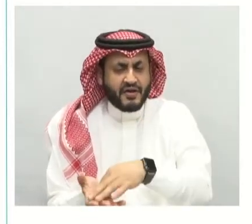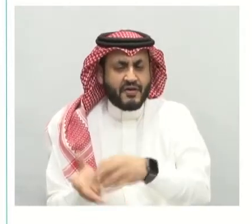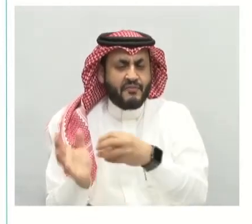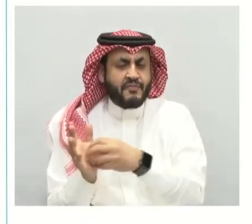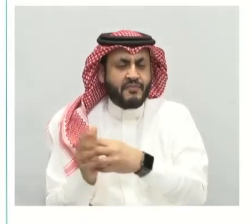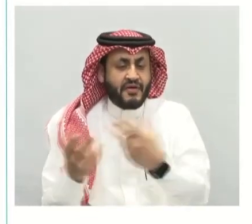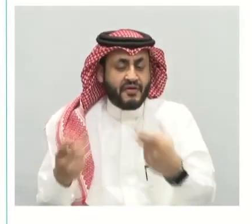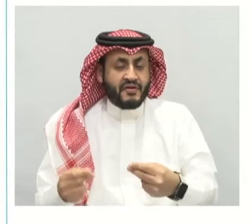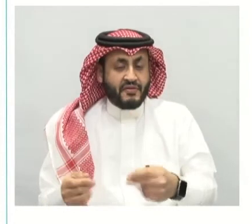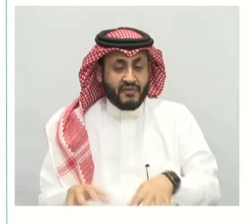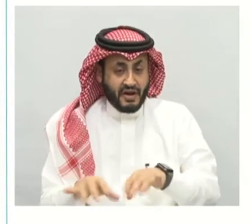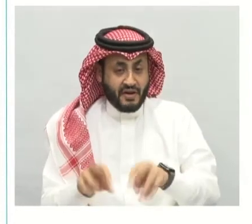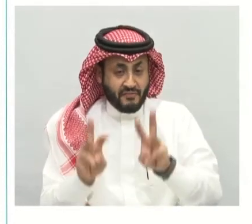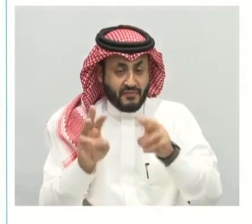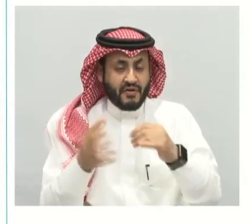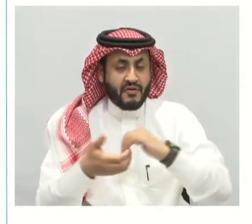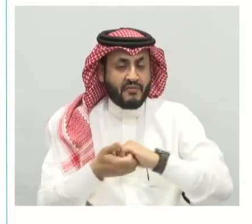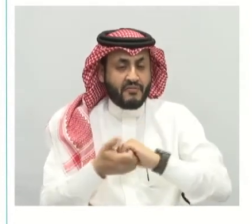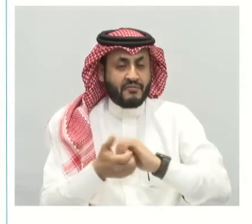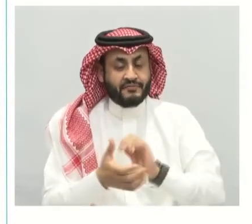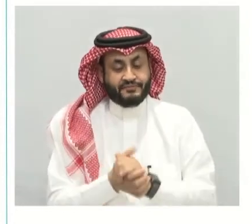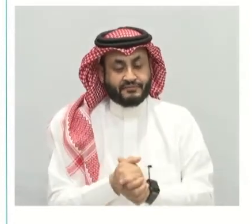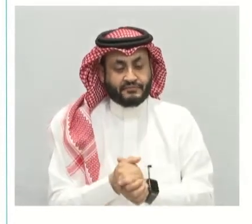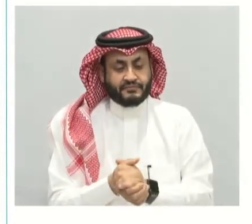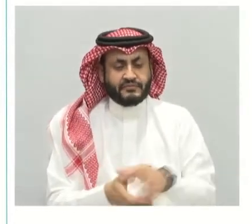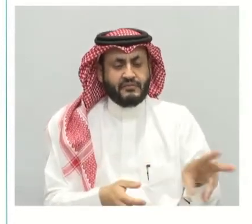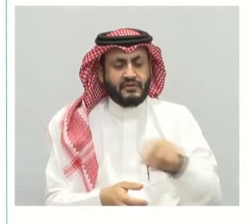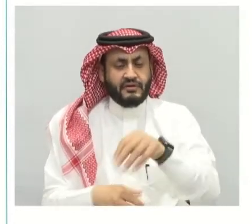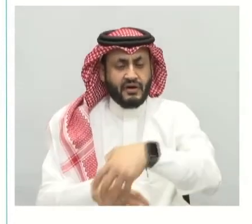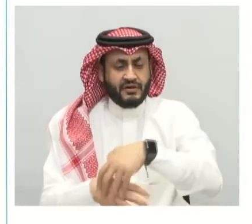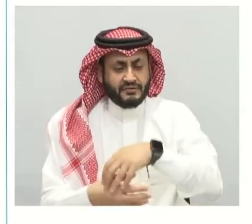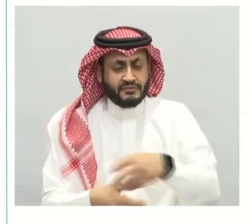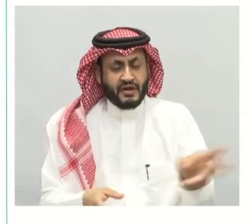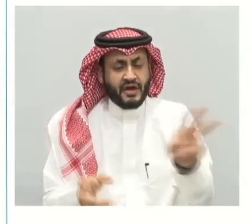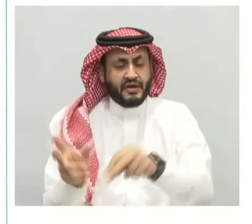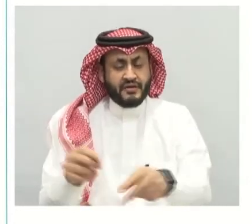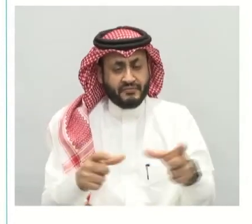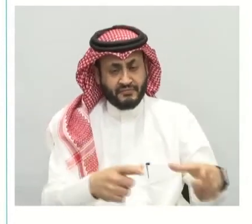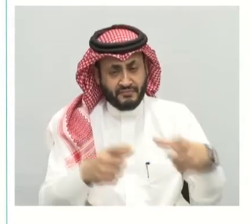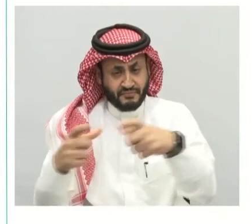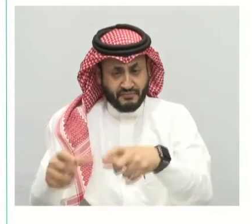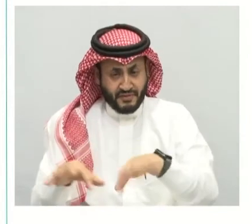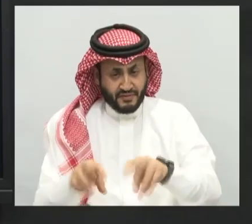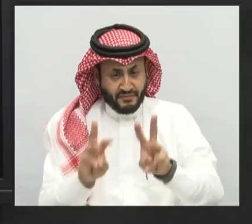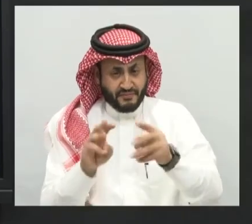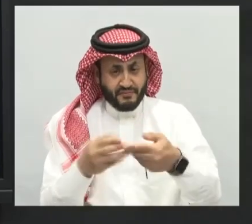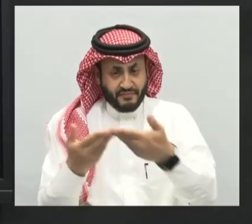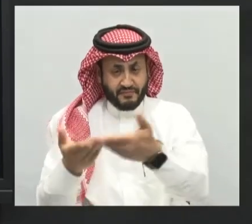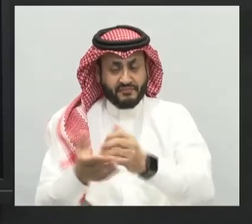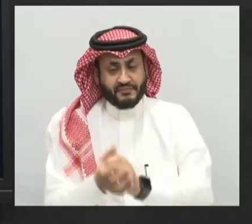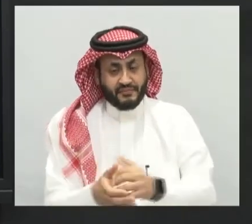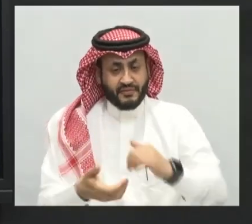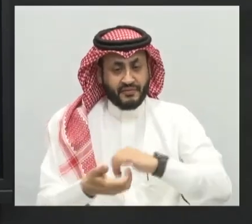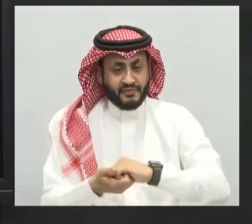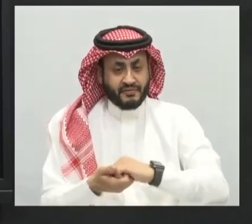email to a friend. And we said the same schedule that we have used or the same table, you can use this information you have mentioned here